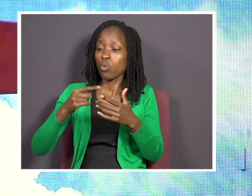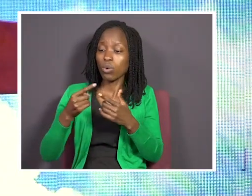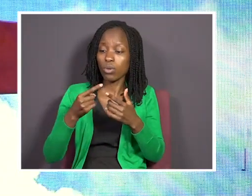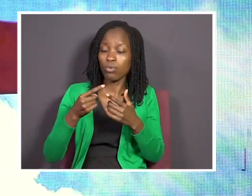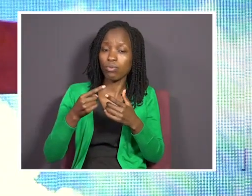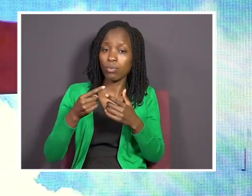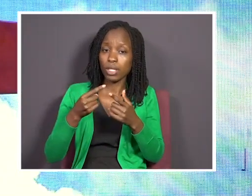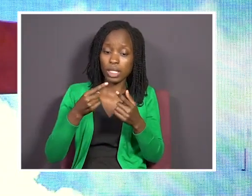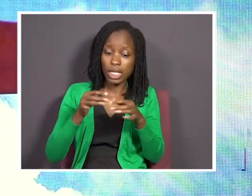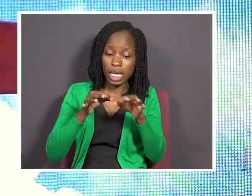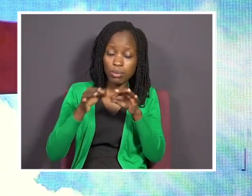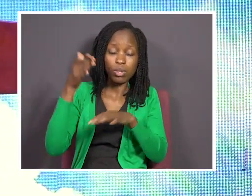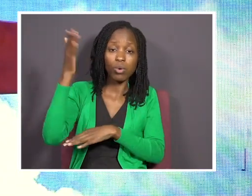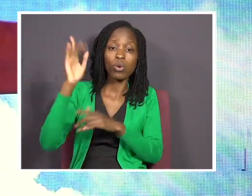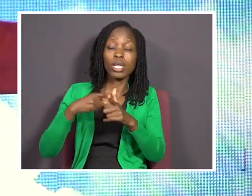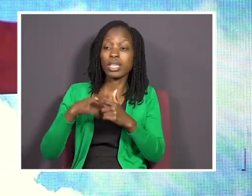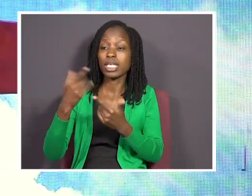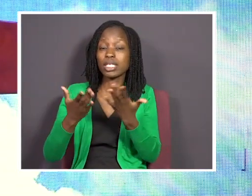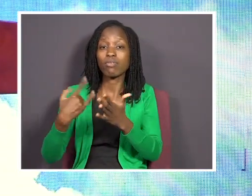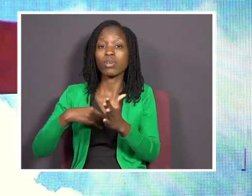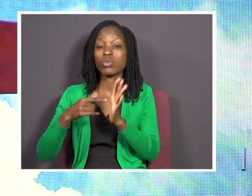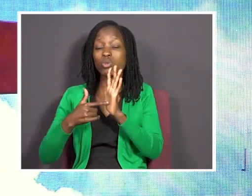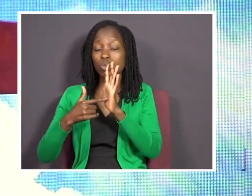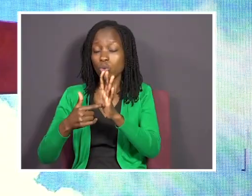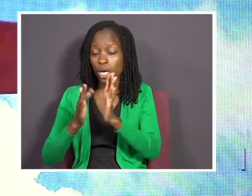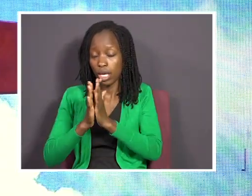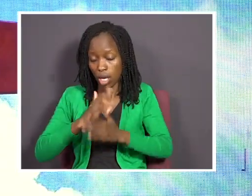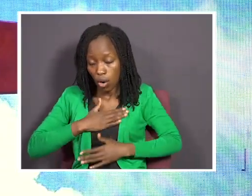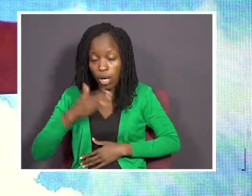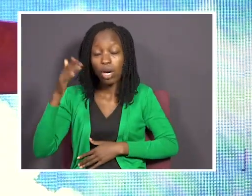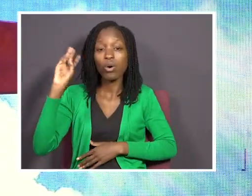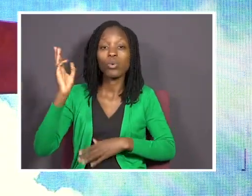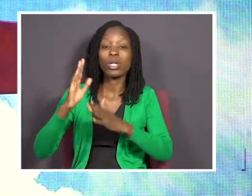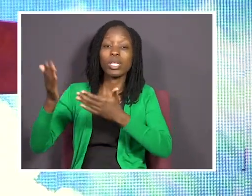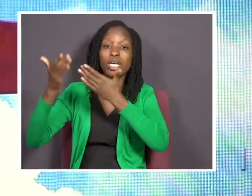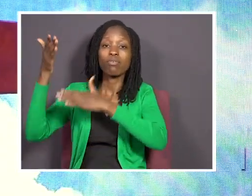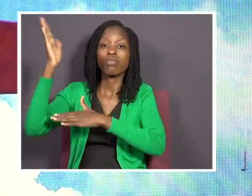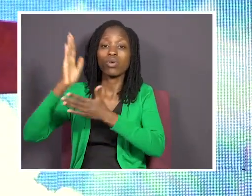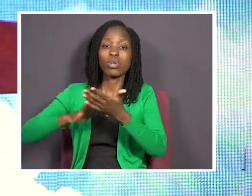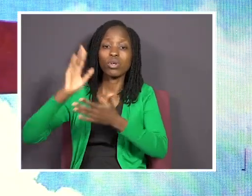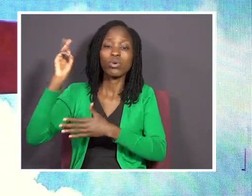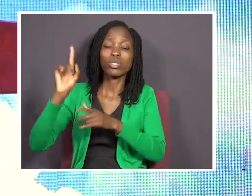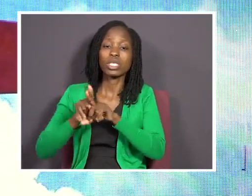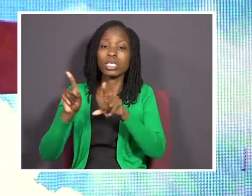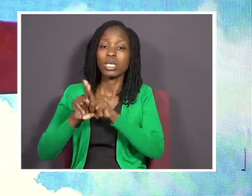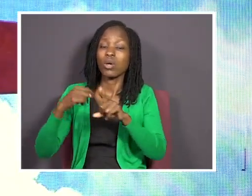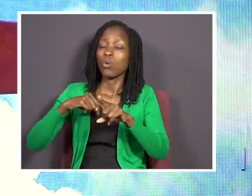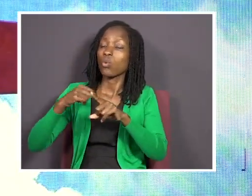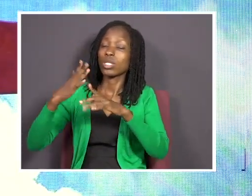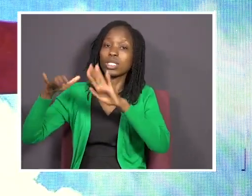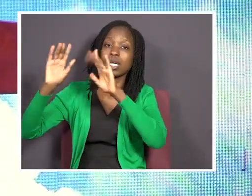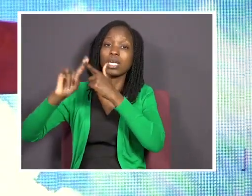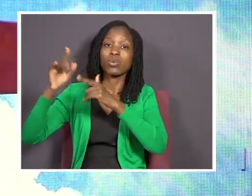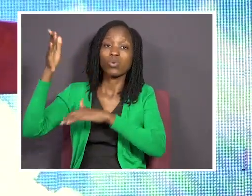been describing, then our service also will honor Him. We will give Him the glory. We will give our